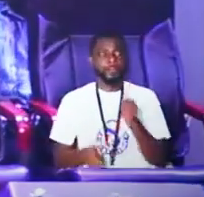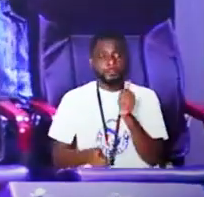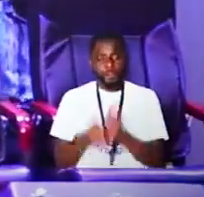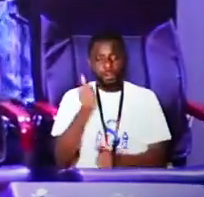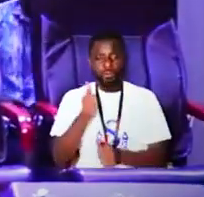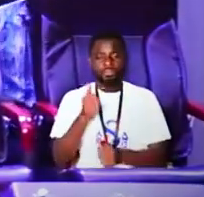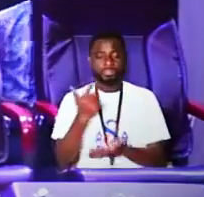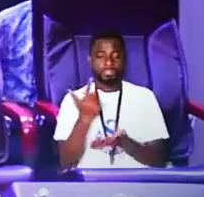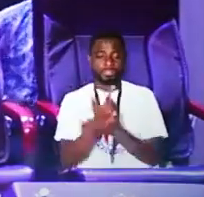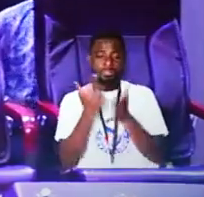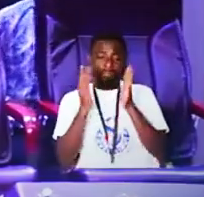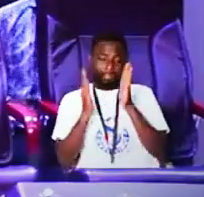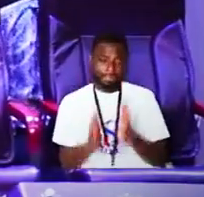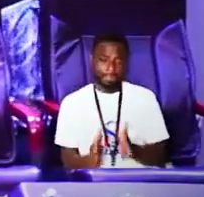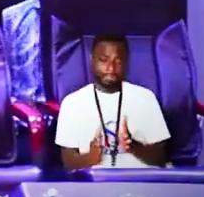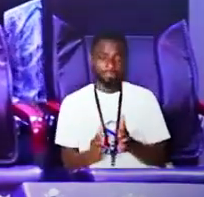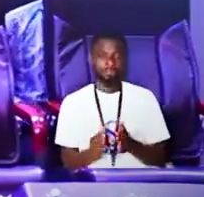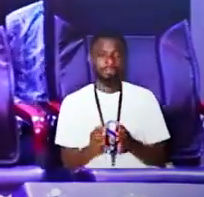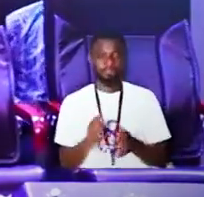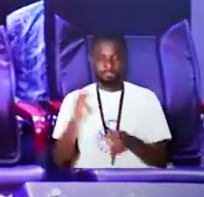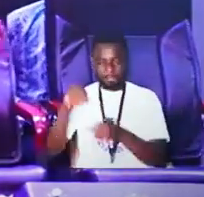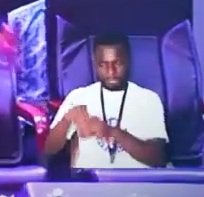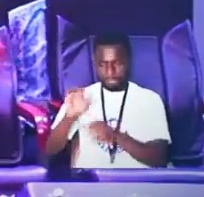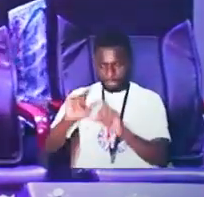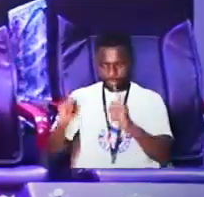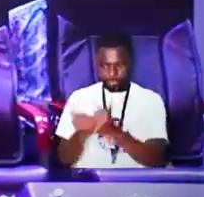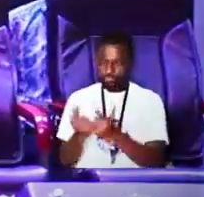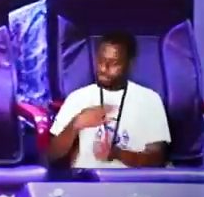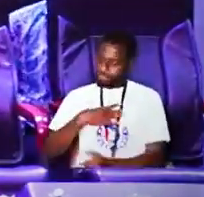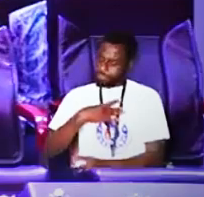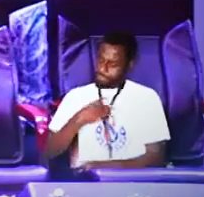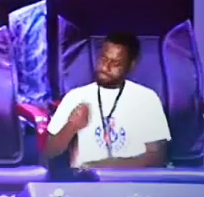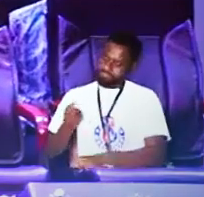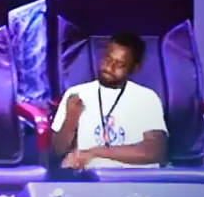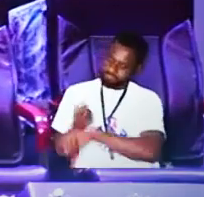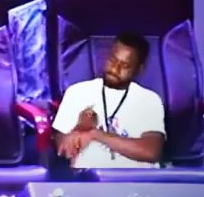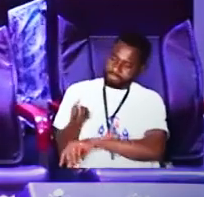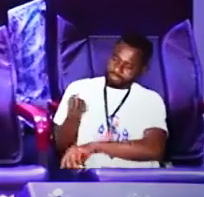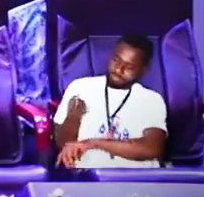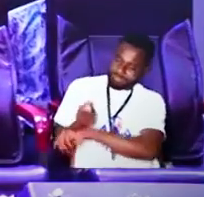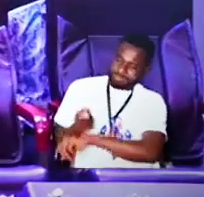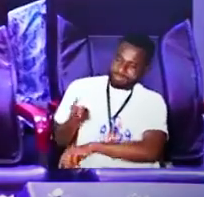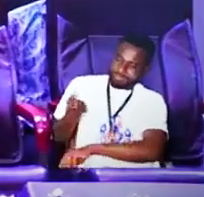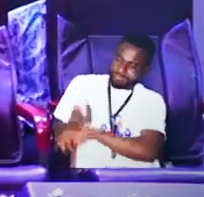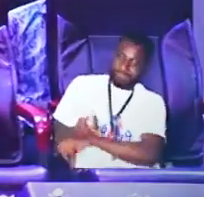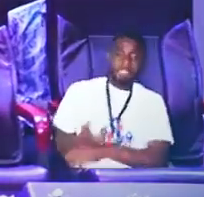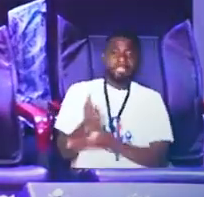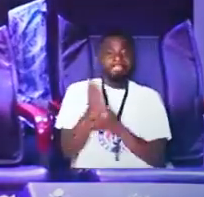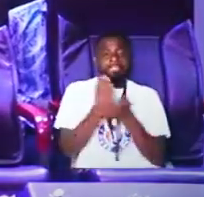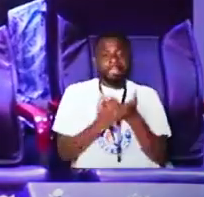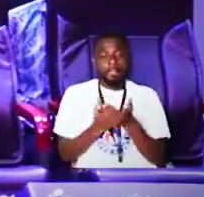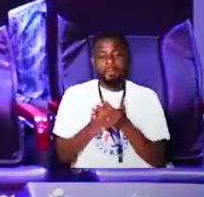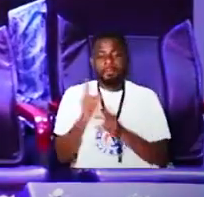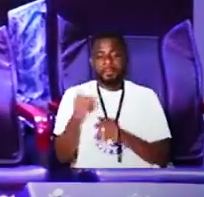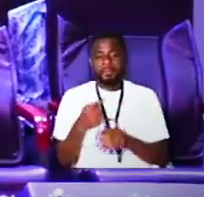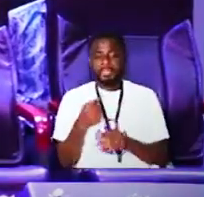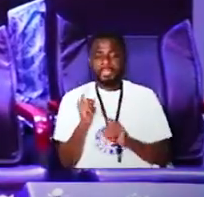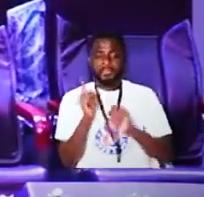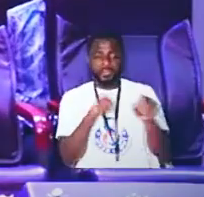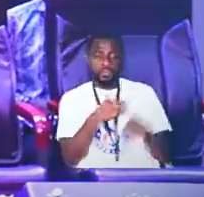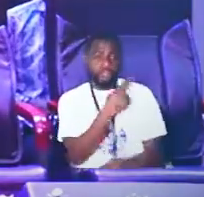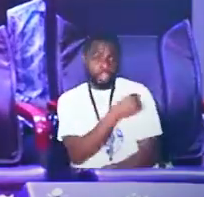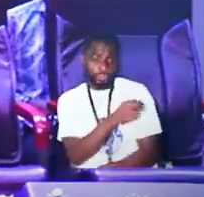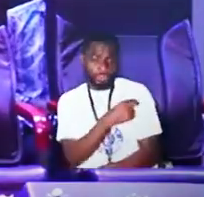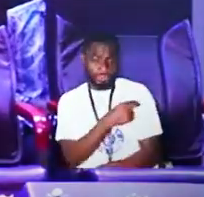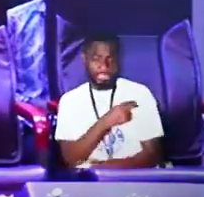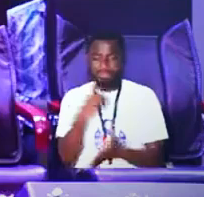Ghanaians are in that category. And for some of them, if they go to hospital and they charge them 500